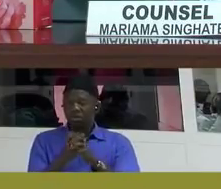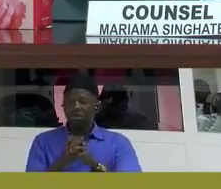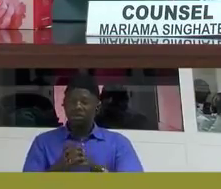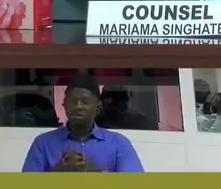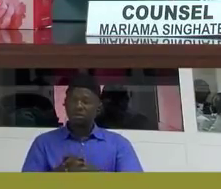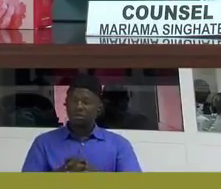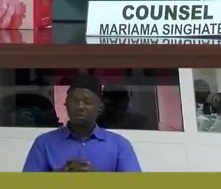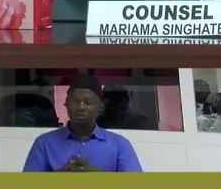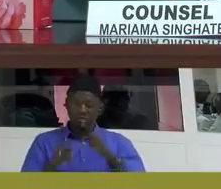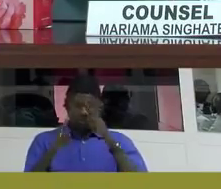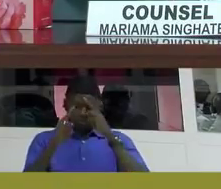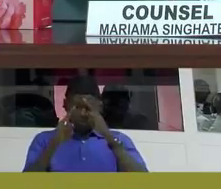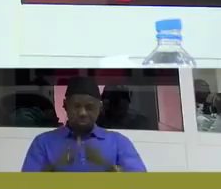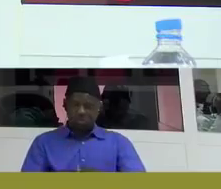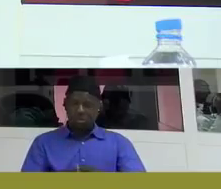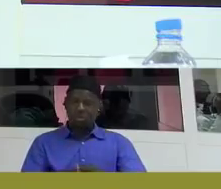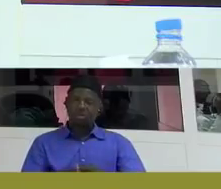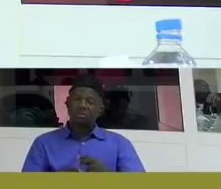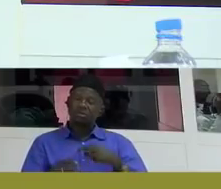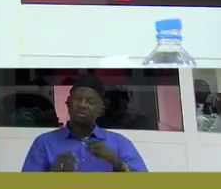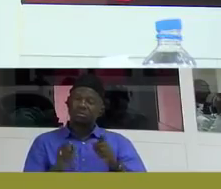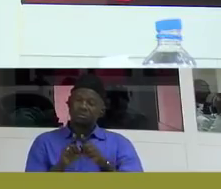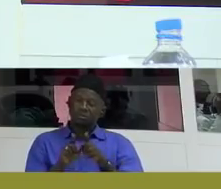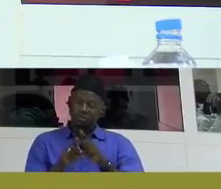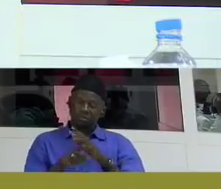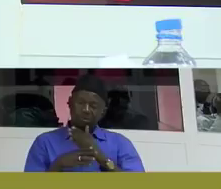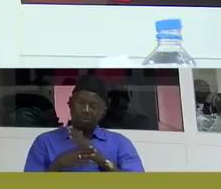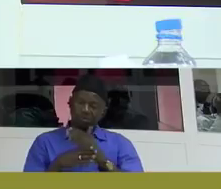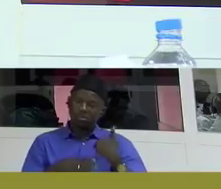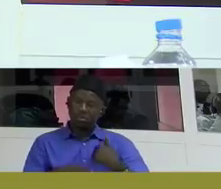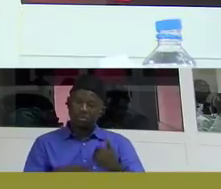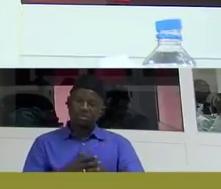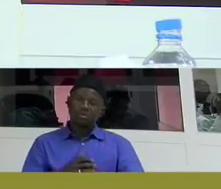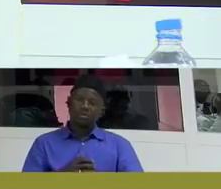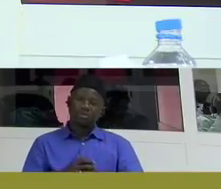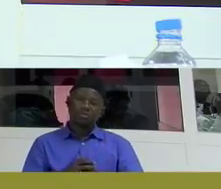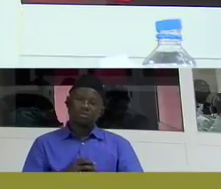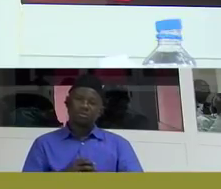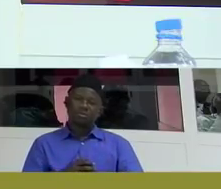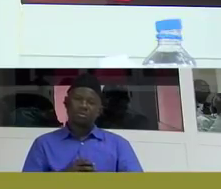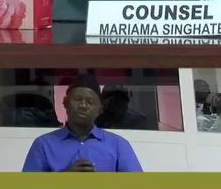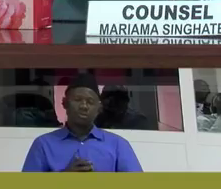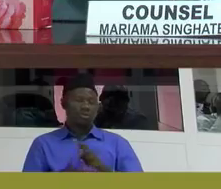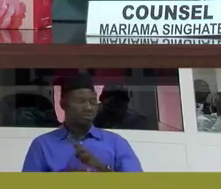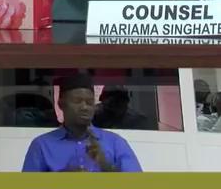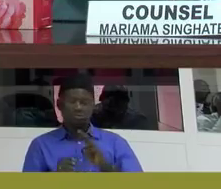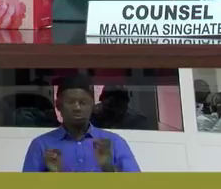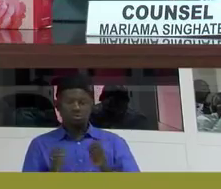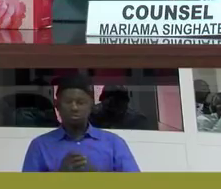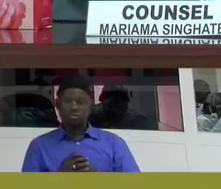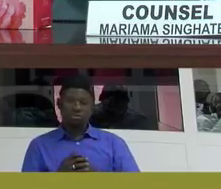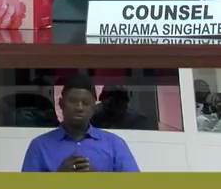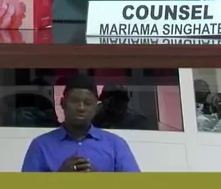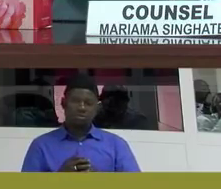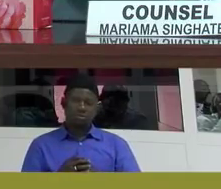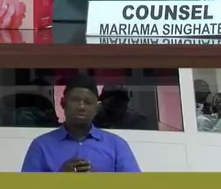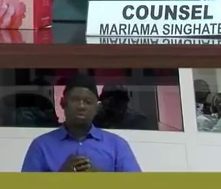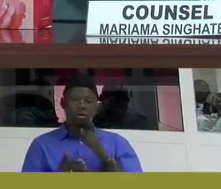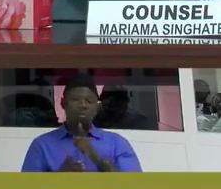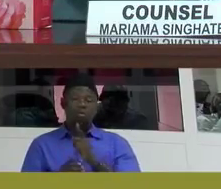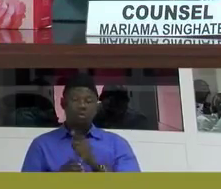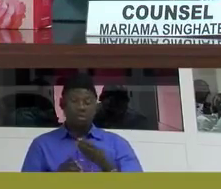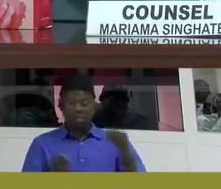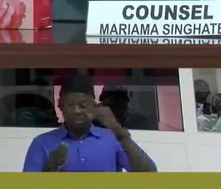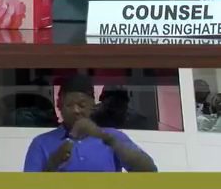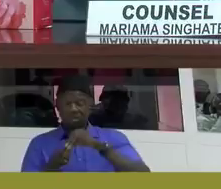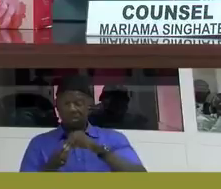between peoples of different faiths? Not at all. Okay. Not at all. But in addition to this, the president gave about $1 million